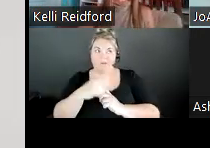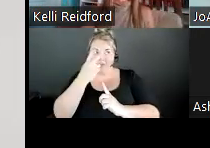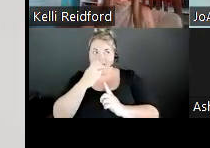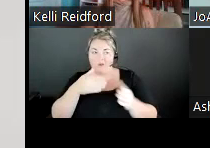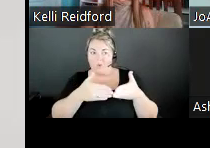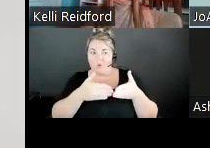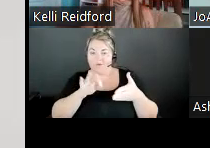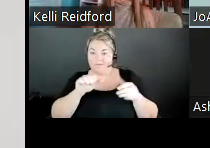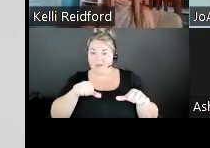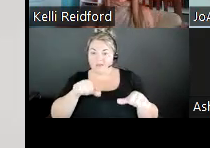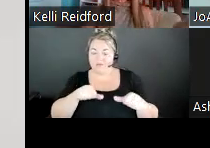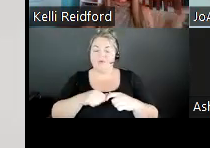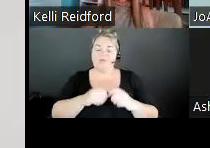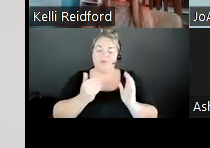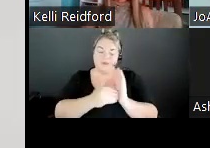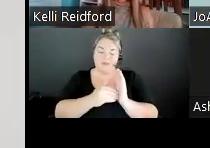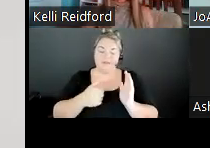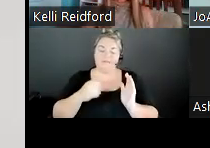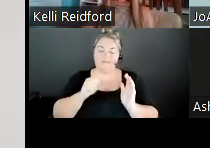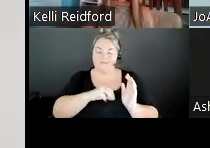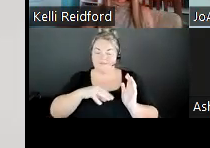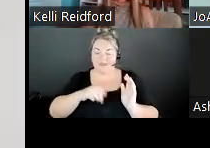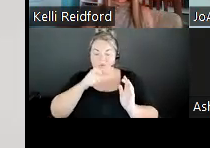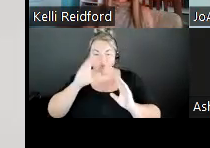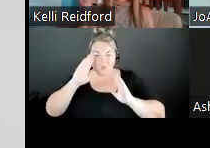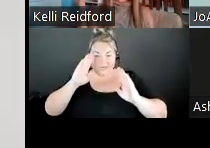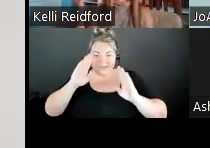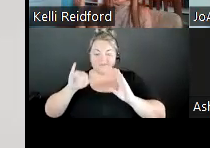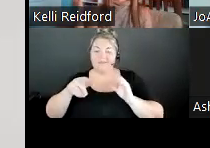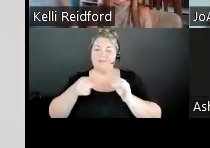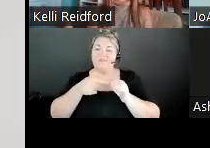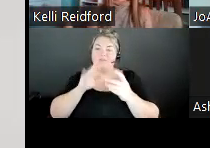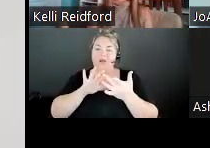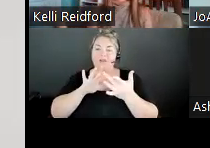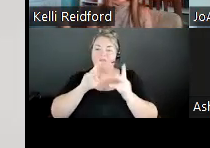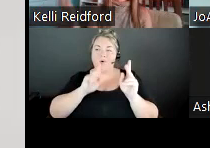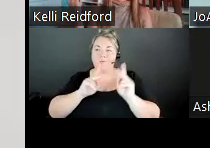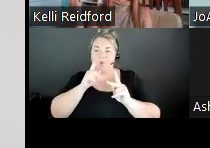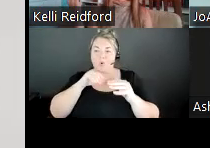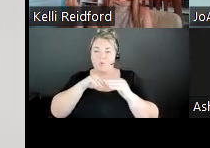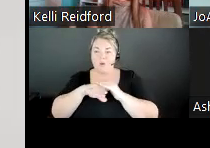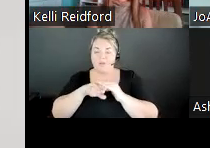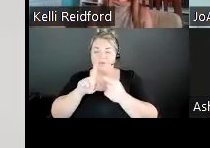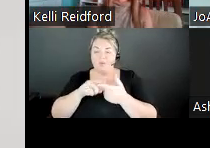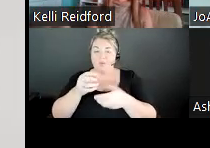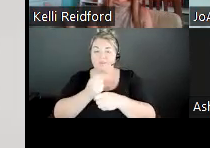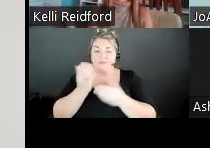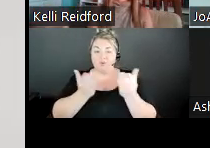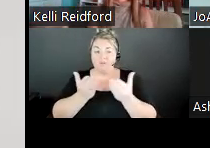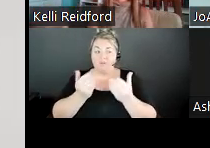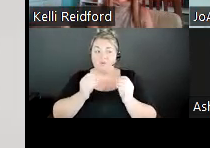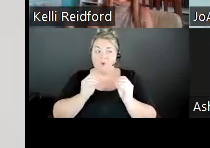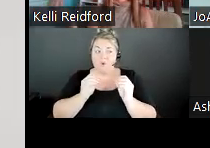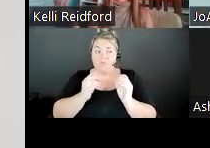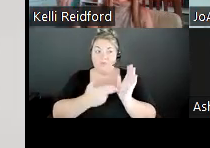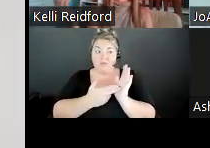possible. Again, having staff who greet, they're the first contact for people walking in to receive services. So ensuring